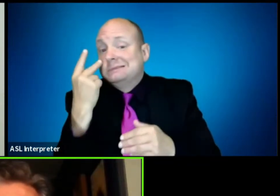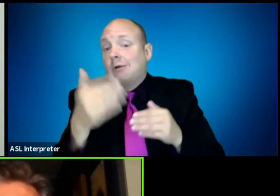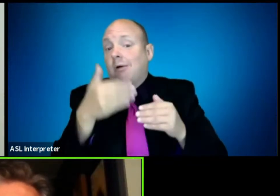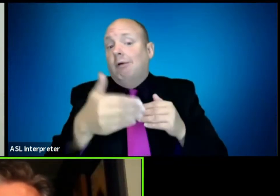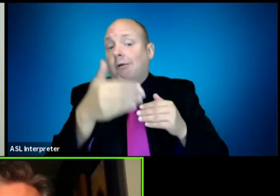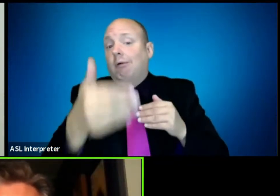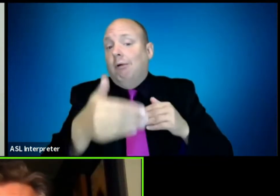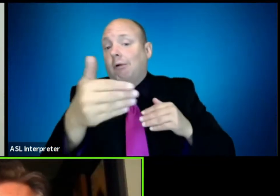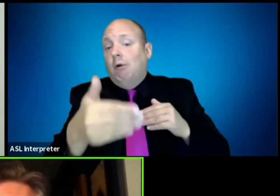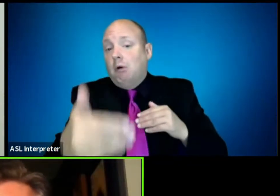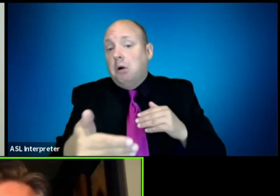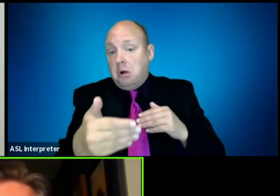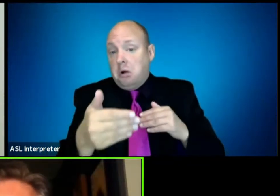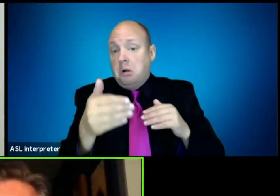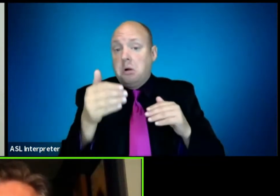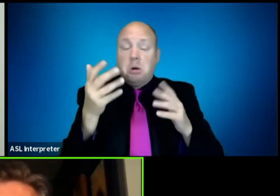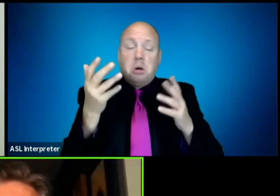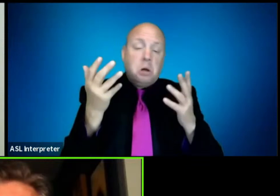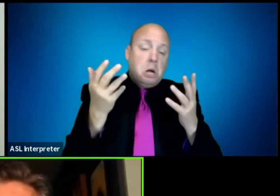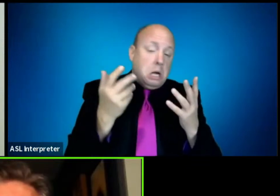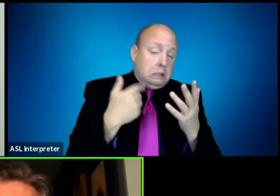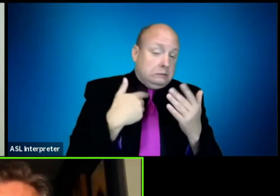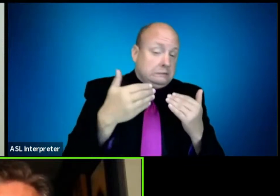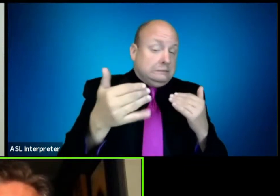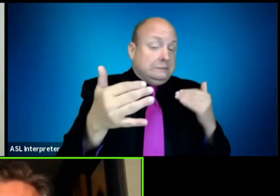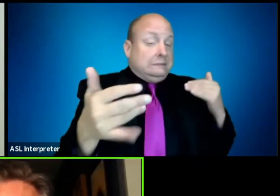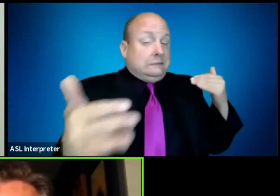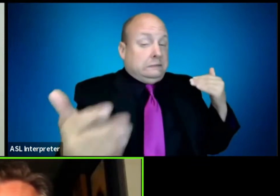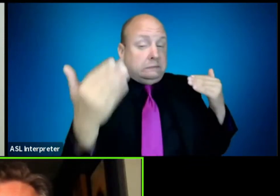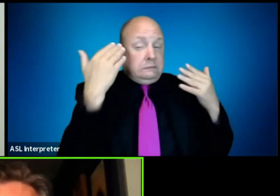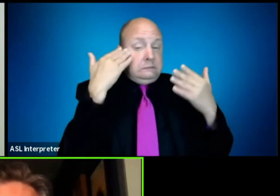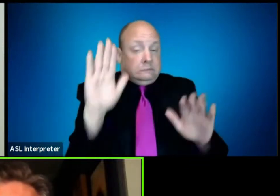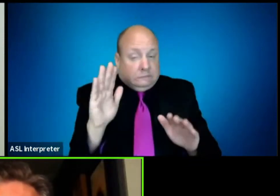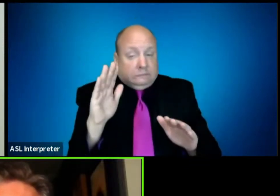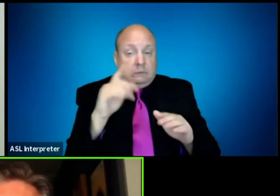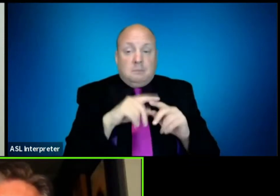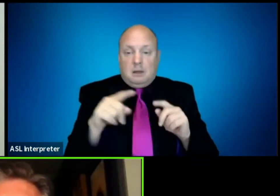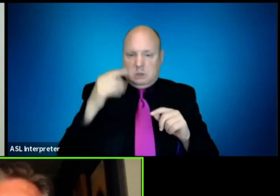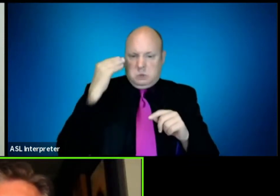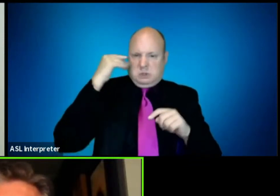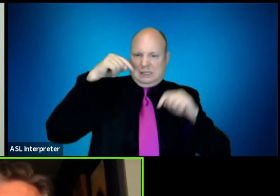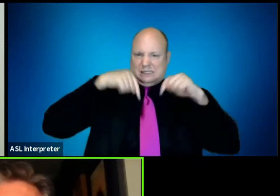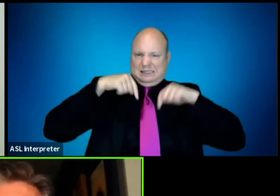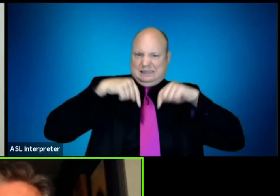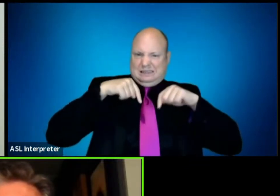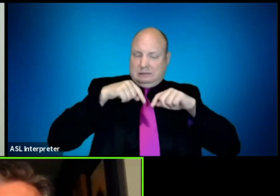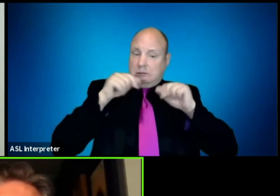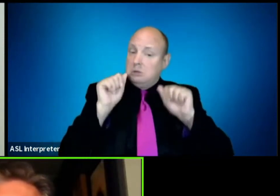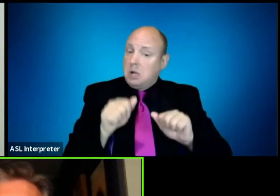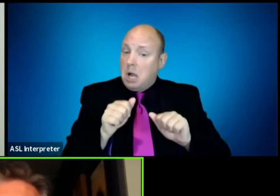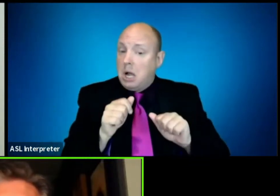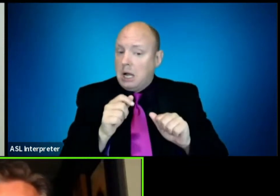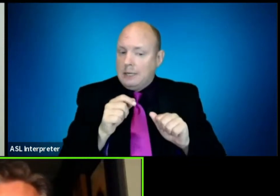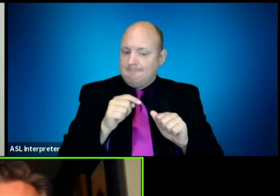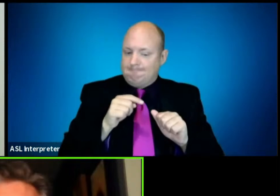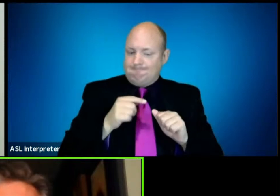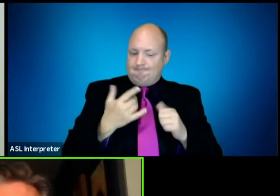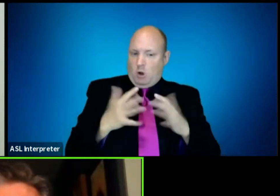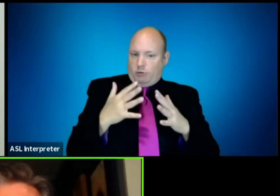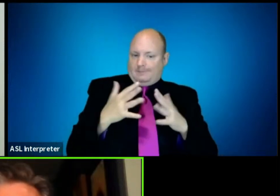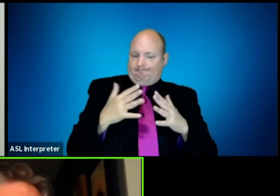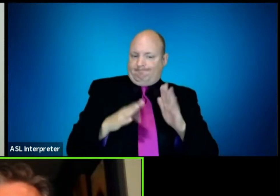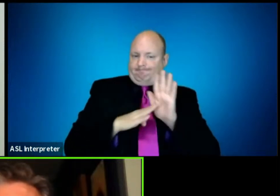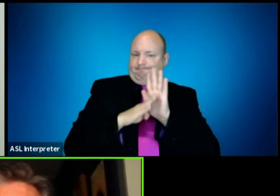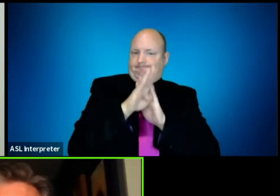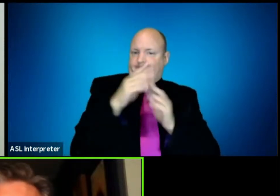think what we can say is that this surge appears to be kind of at near its peak, coming down slightly. We're not out of the woods